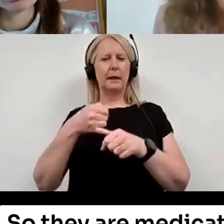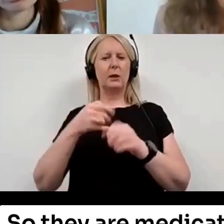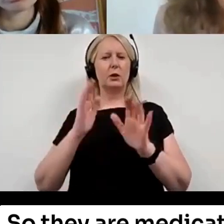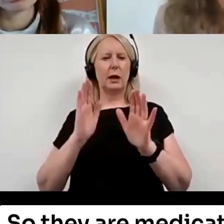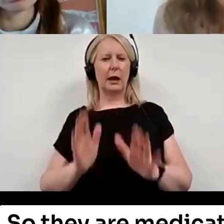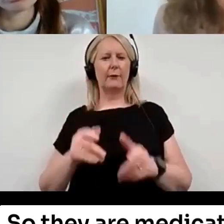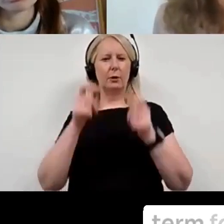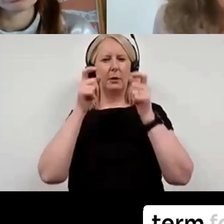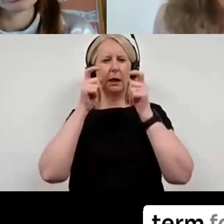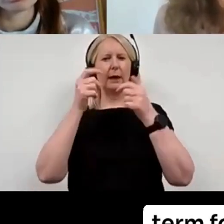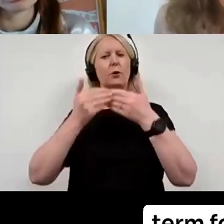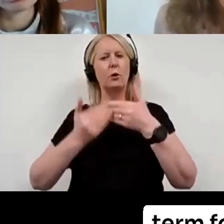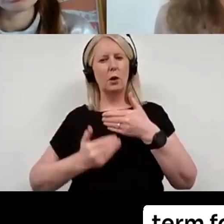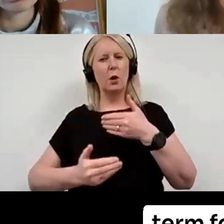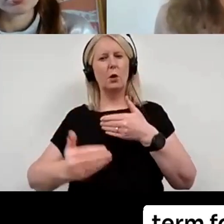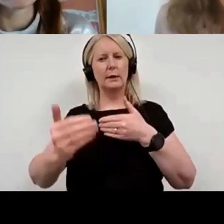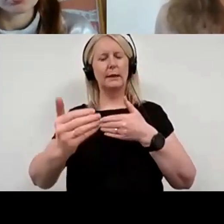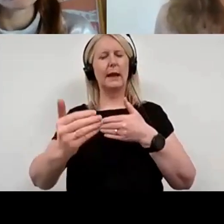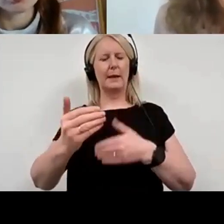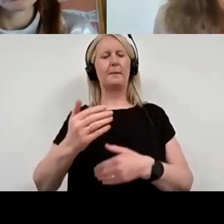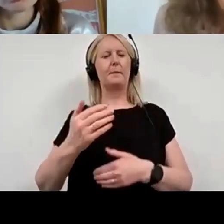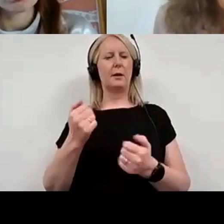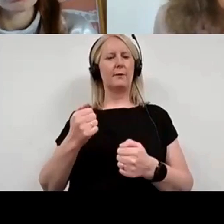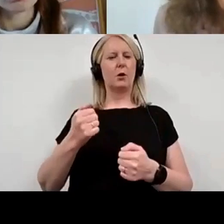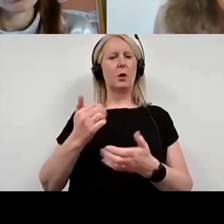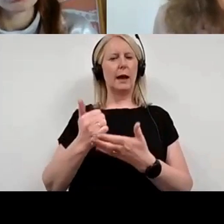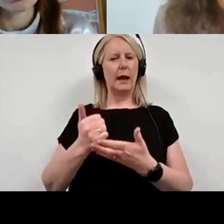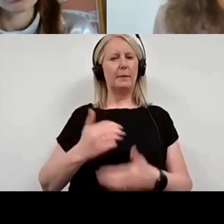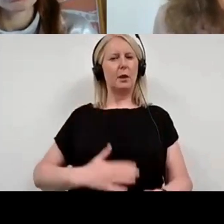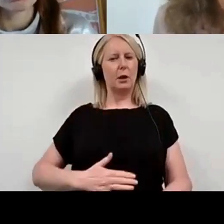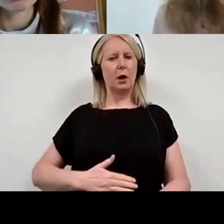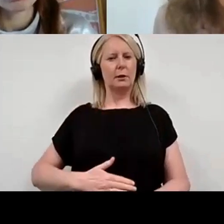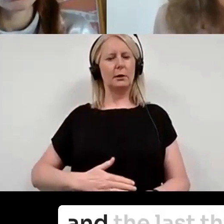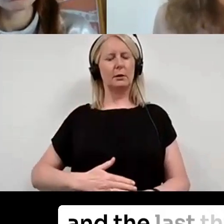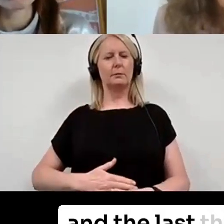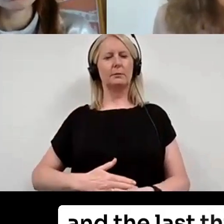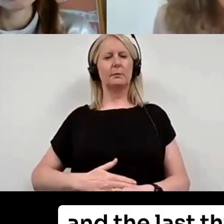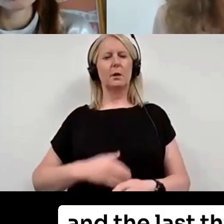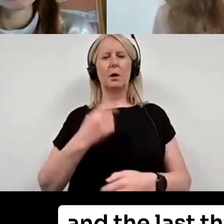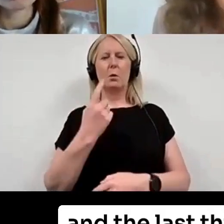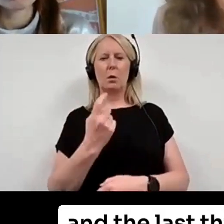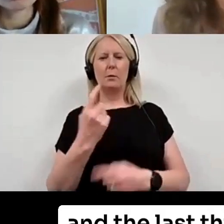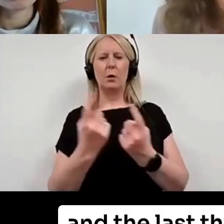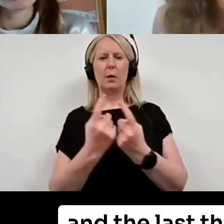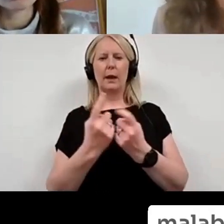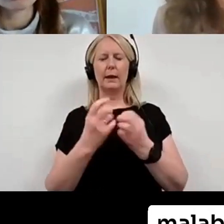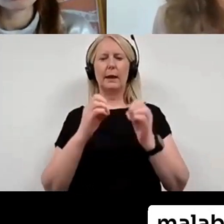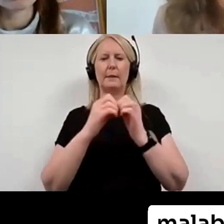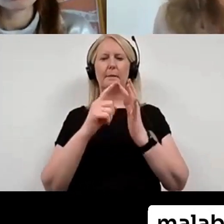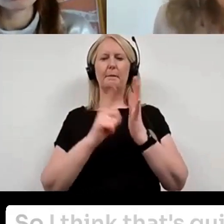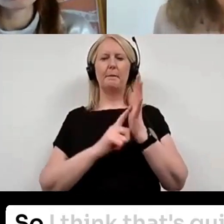of long term for the gut. And the last thing is the bile